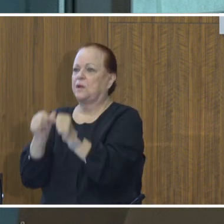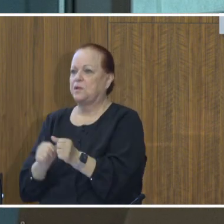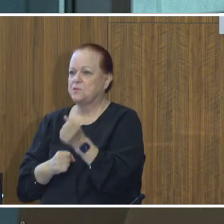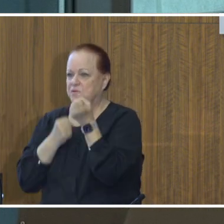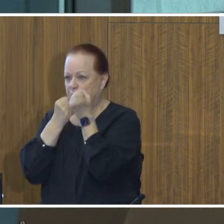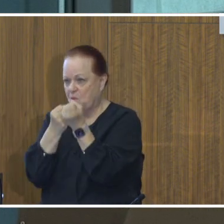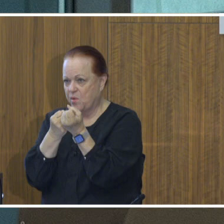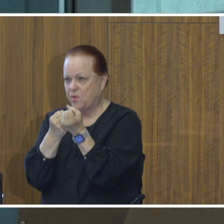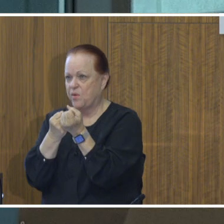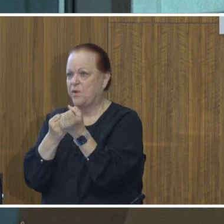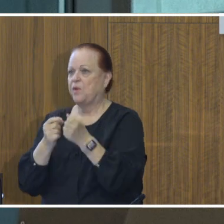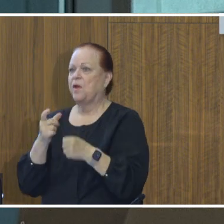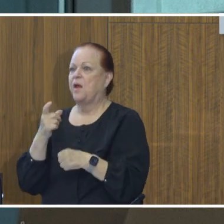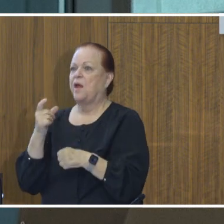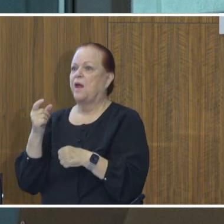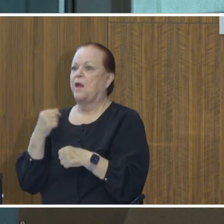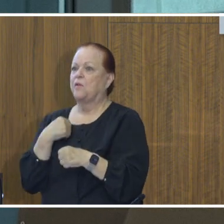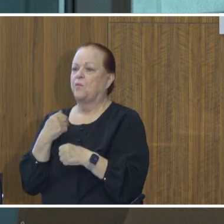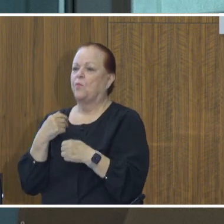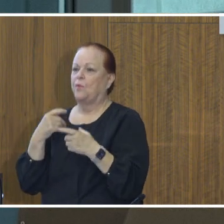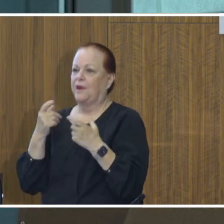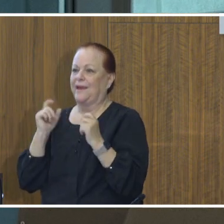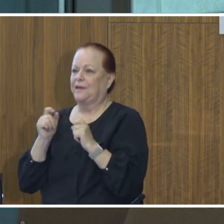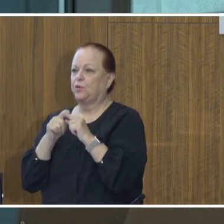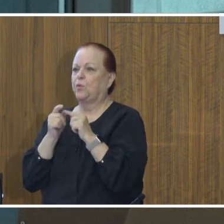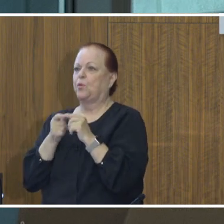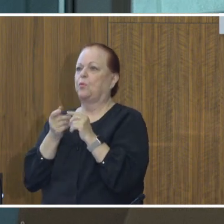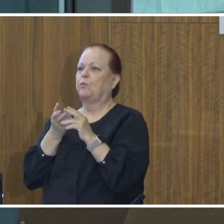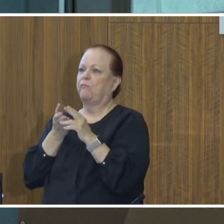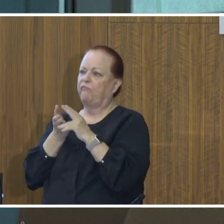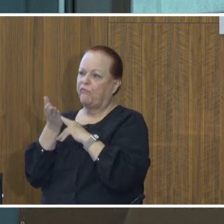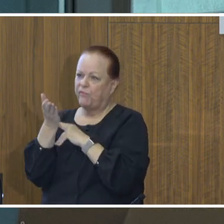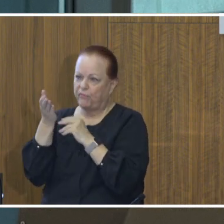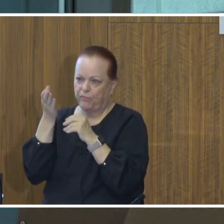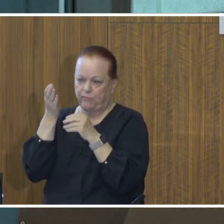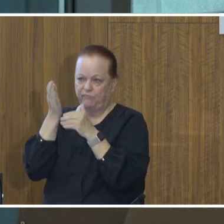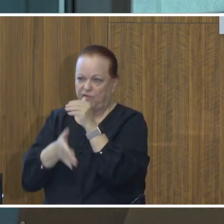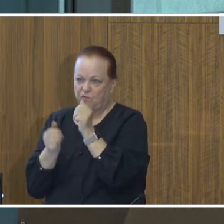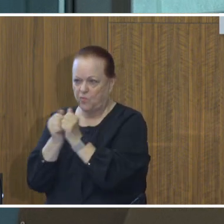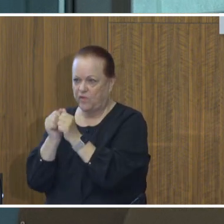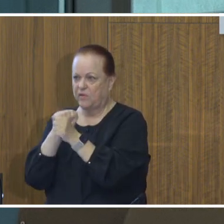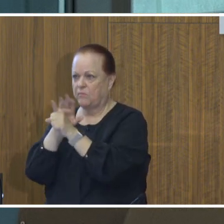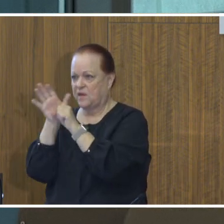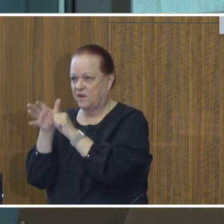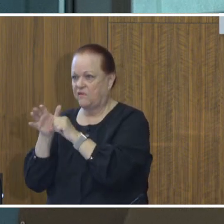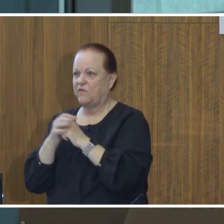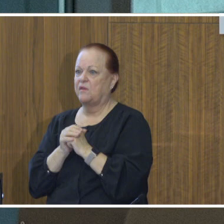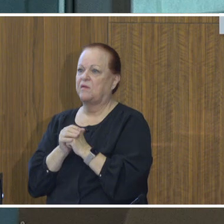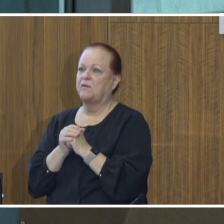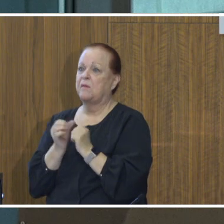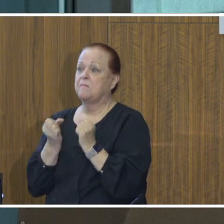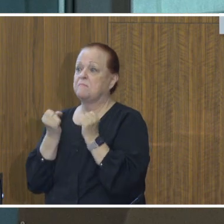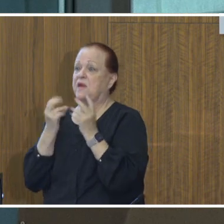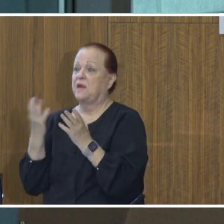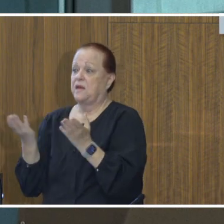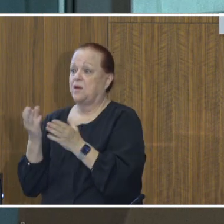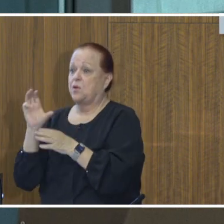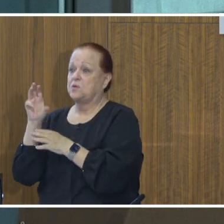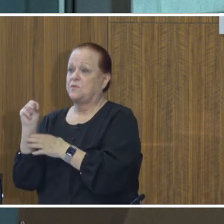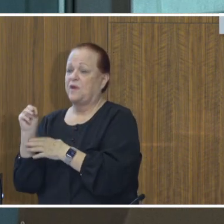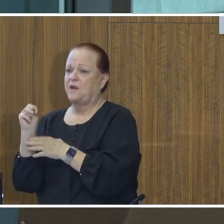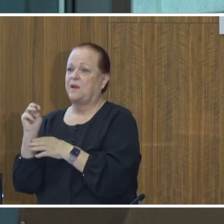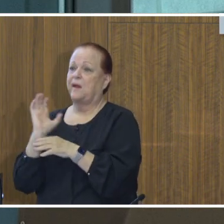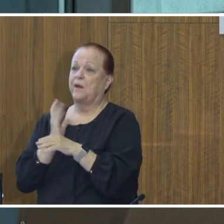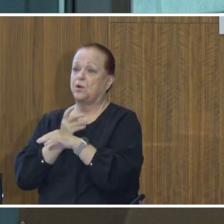Acts as we push forward through the pandemic. Our roots lie here in Costa Mesa. It is here that many of our social events, church